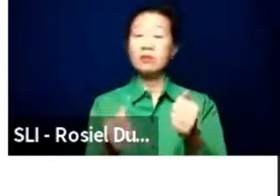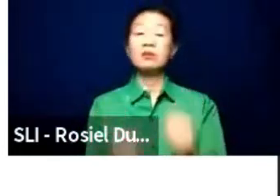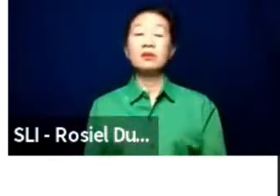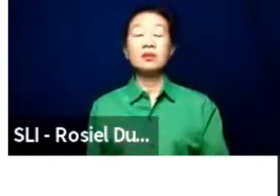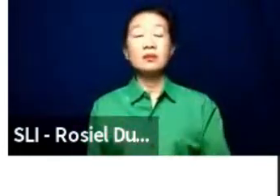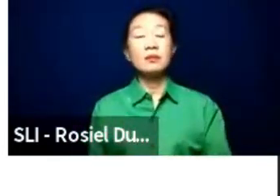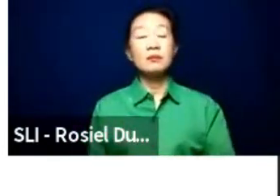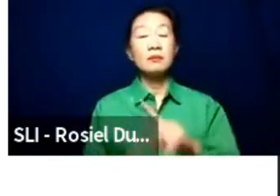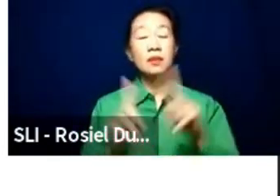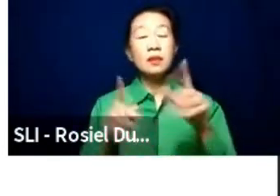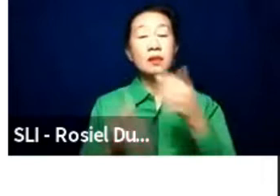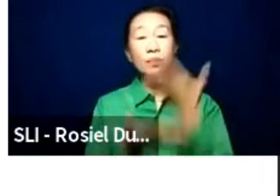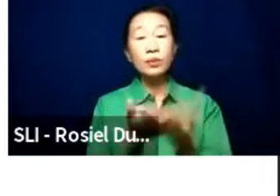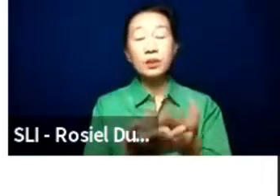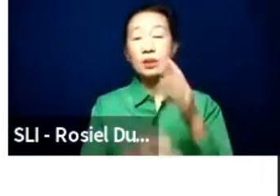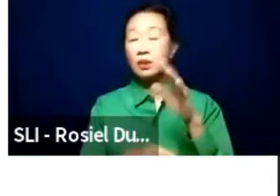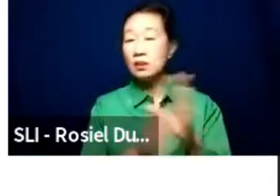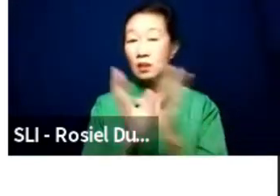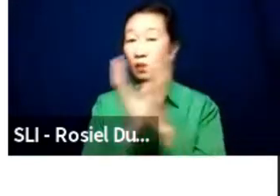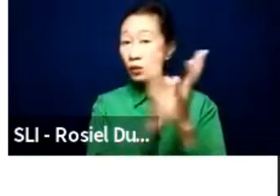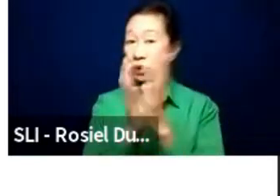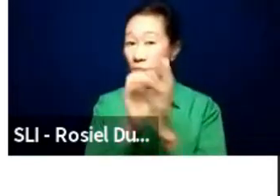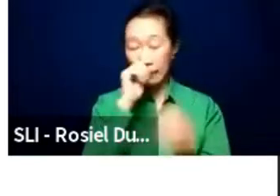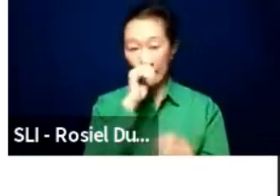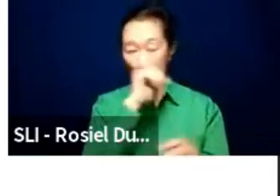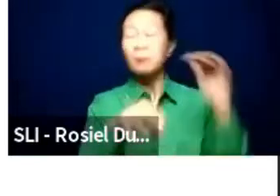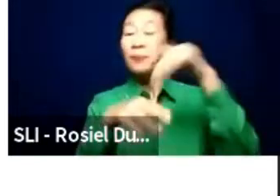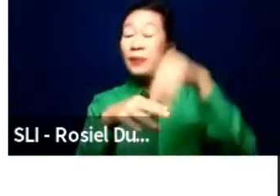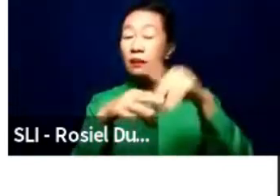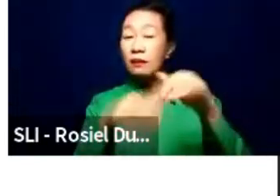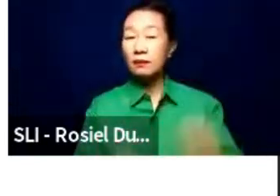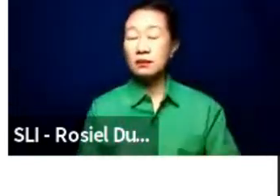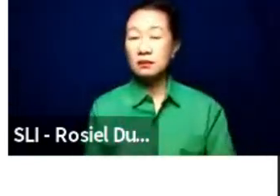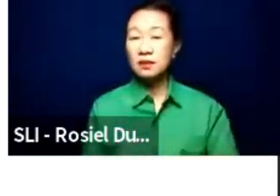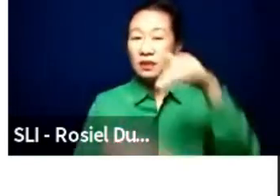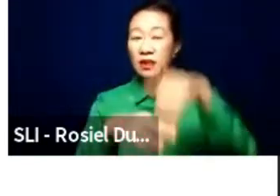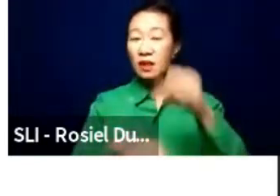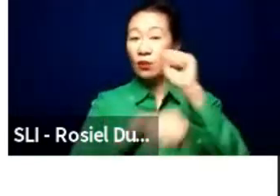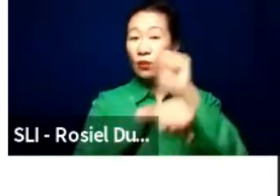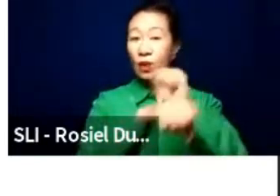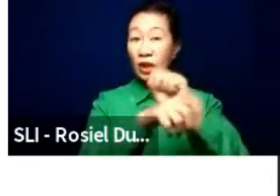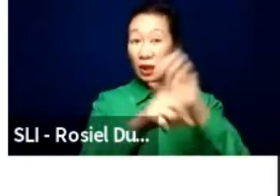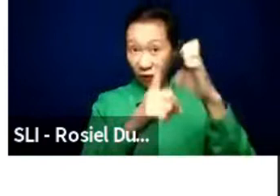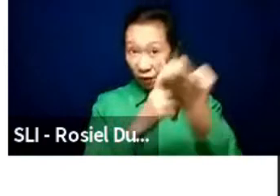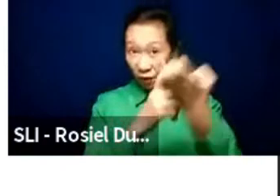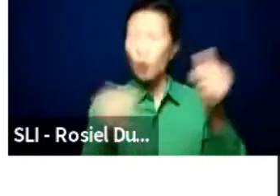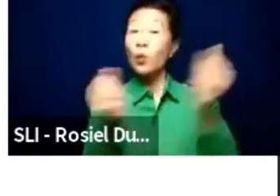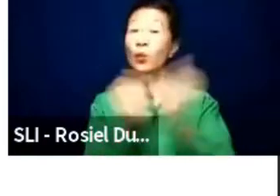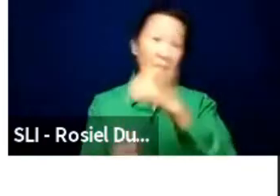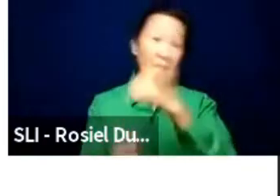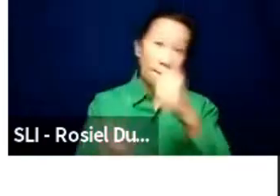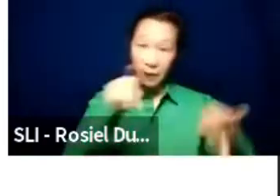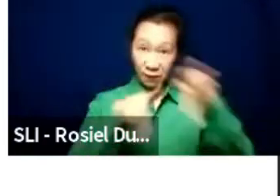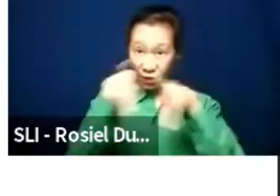But the good thing about it is it's community based. It's within a work environment with other people.